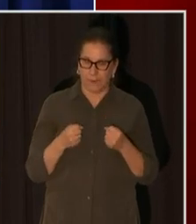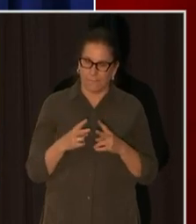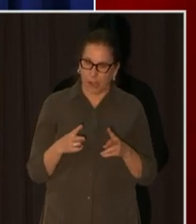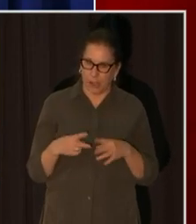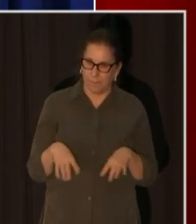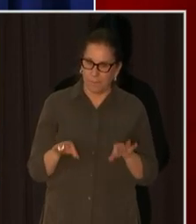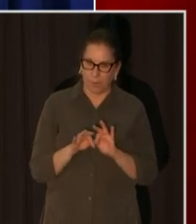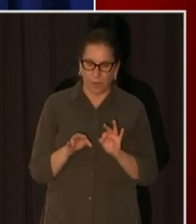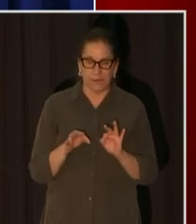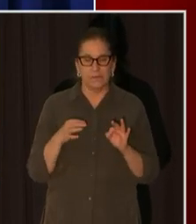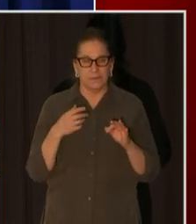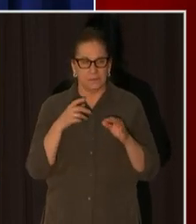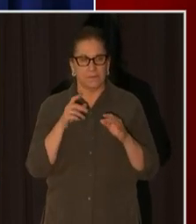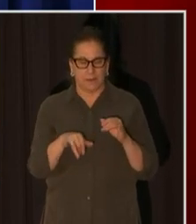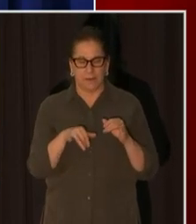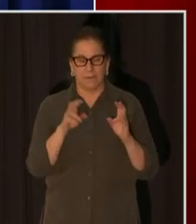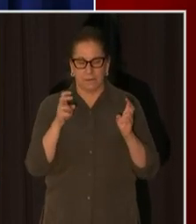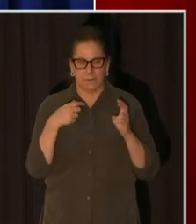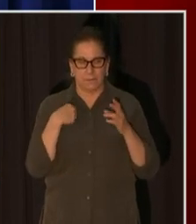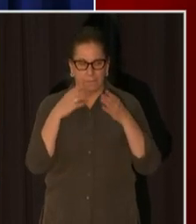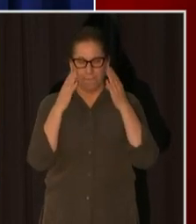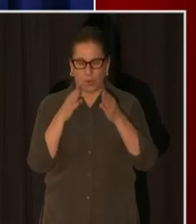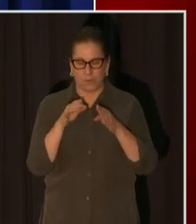SBA. And if you go to